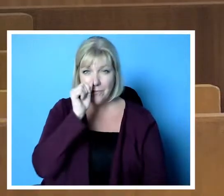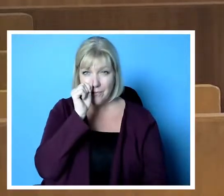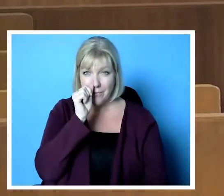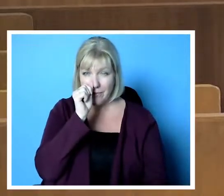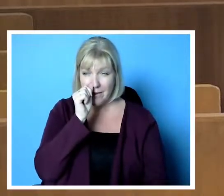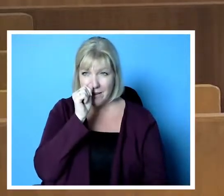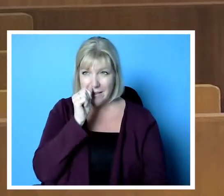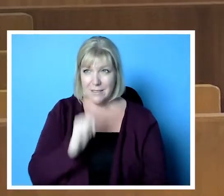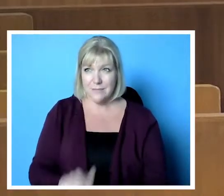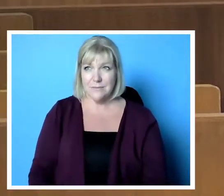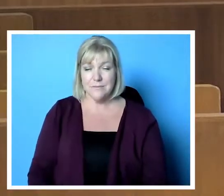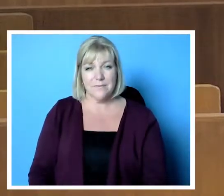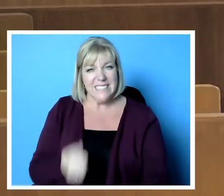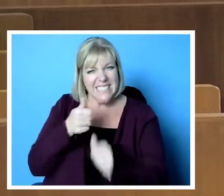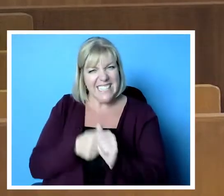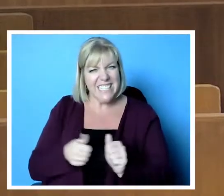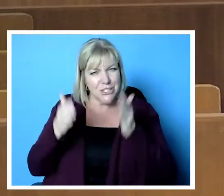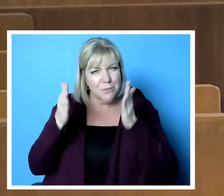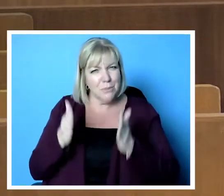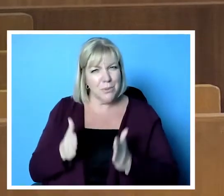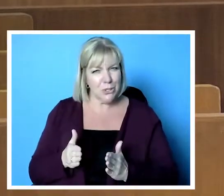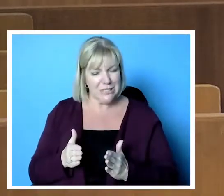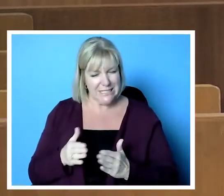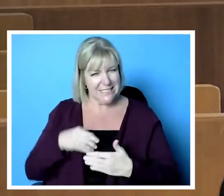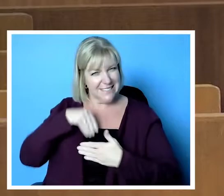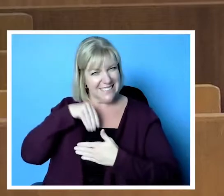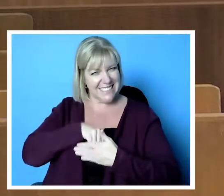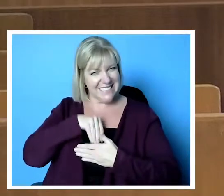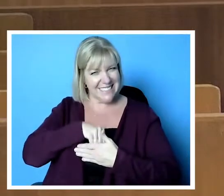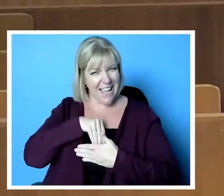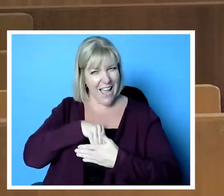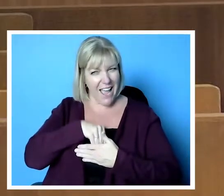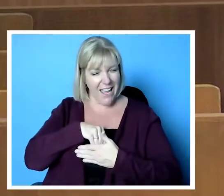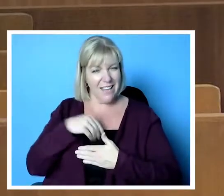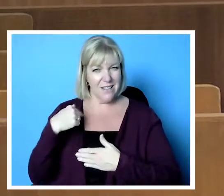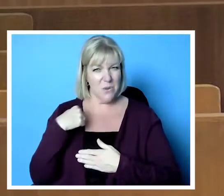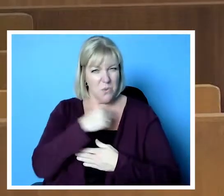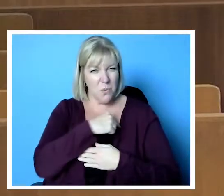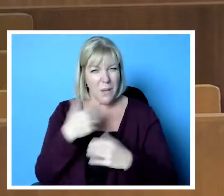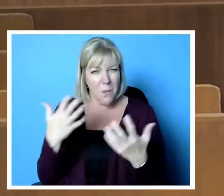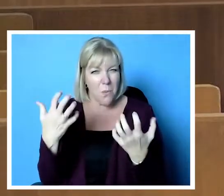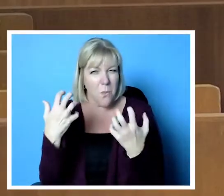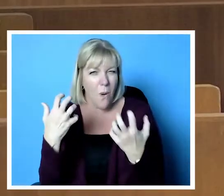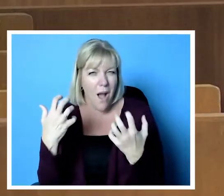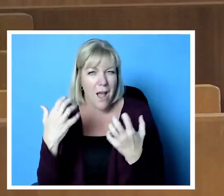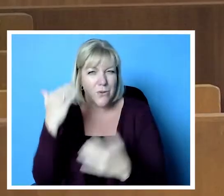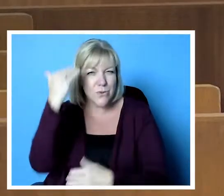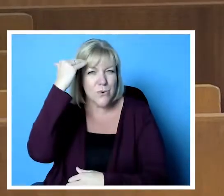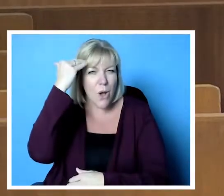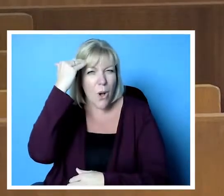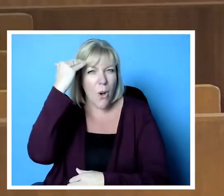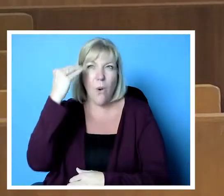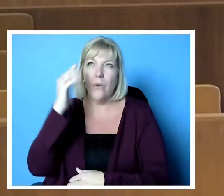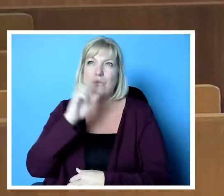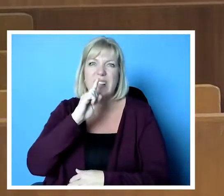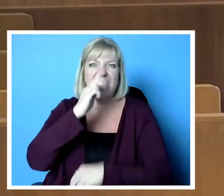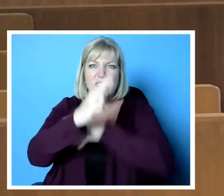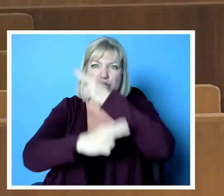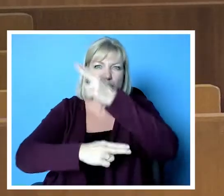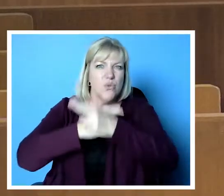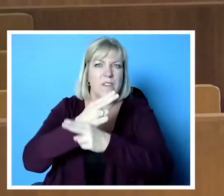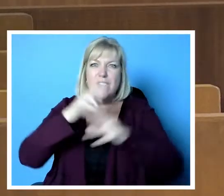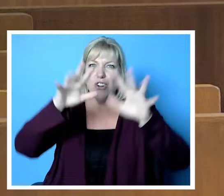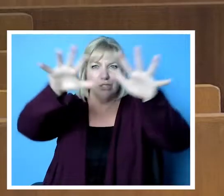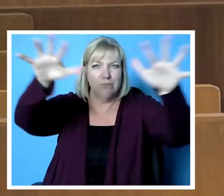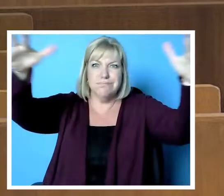us that at our core, we want to know that in the vast universe, a higher power is keeping an